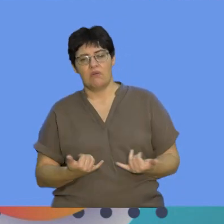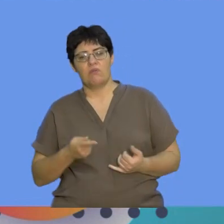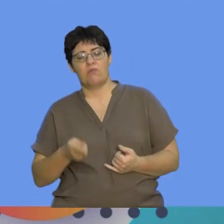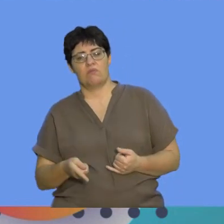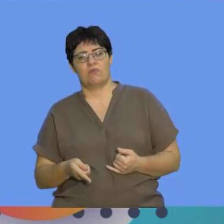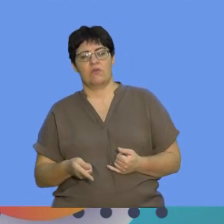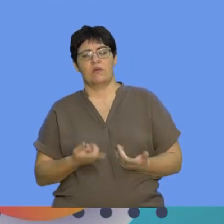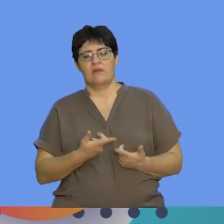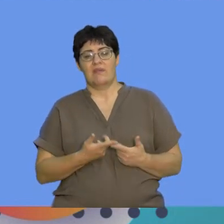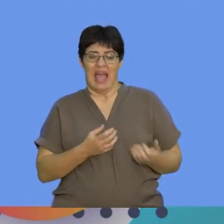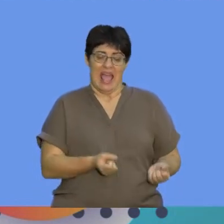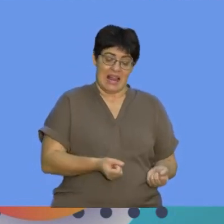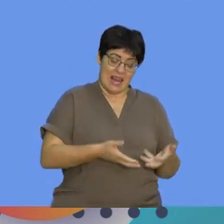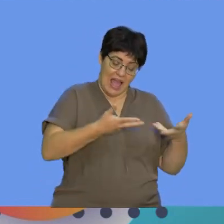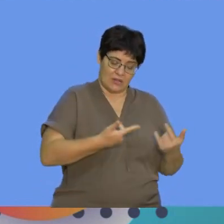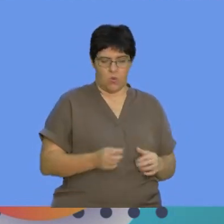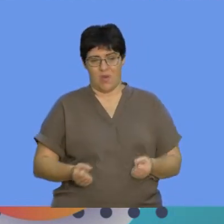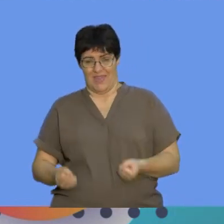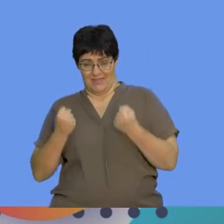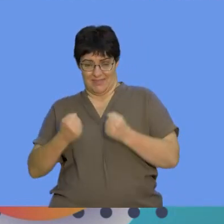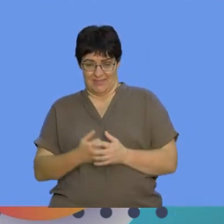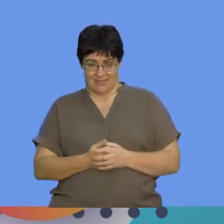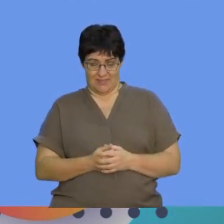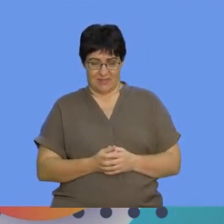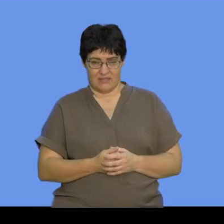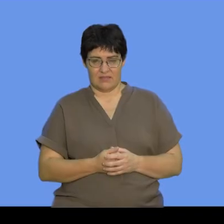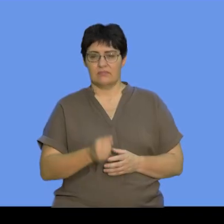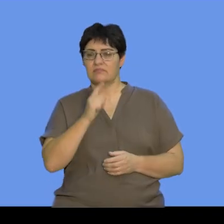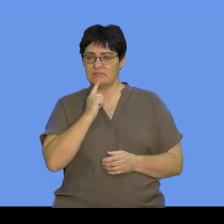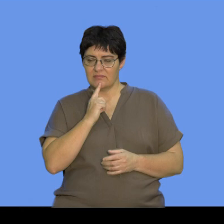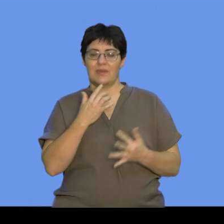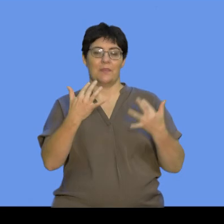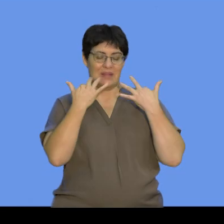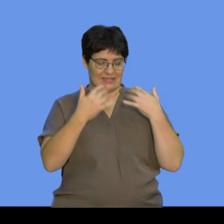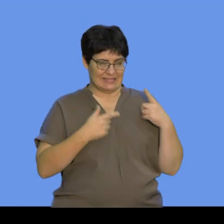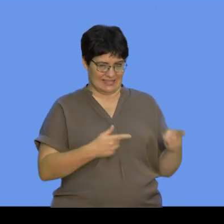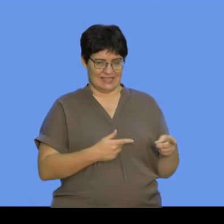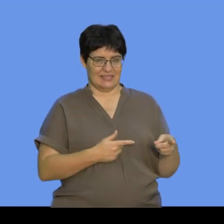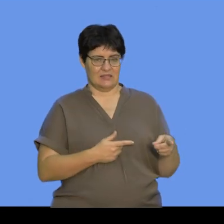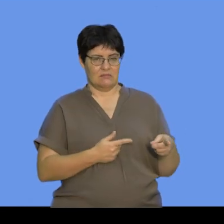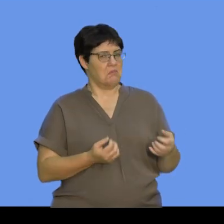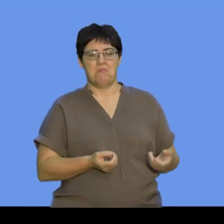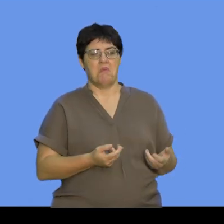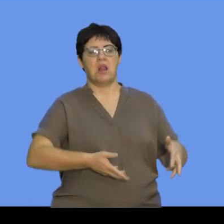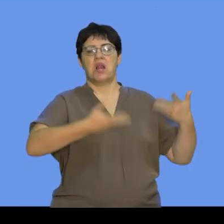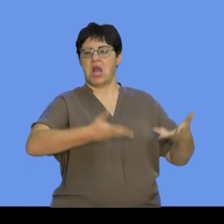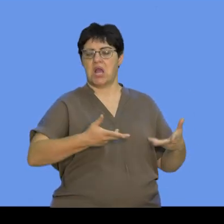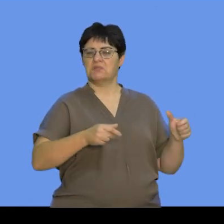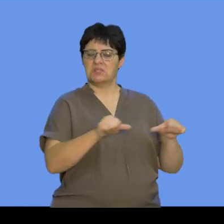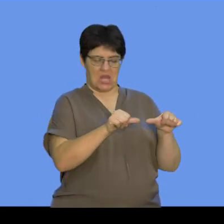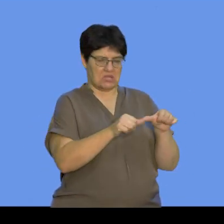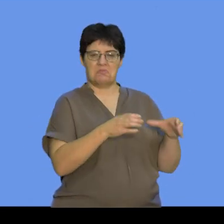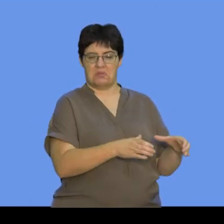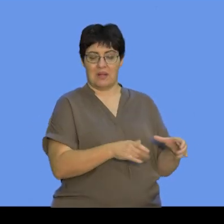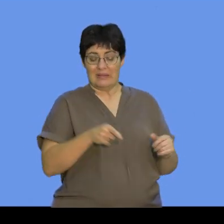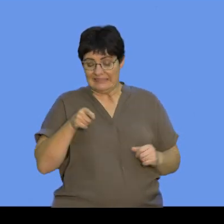whether it's heavy or light. Okay, so we are saying the plastic head used in helmet is not as heavy for its size. Okay, but the